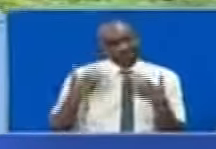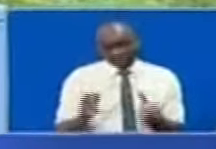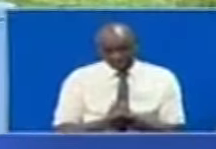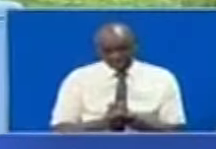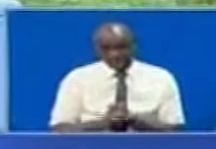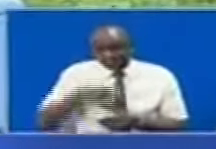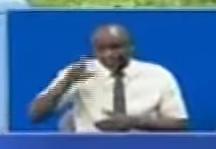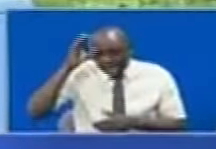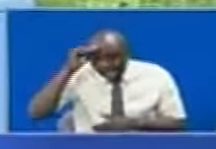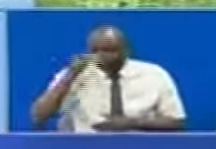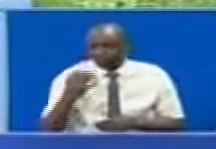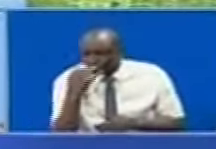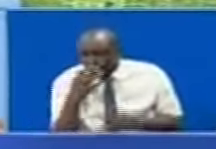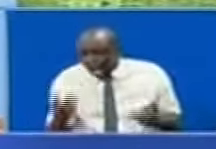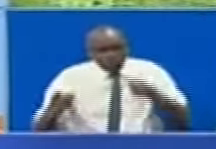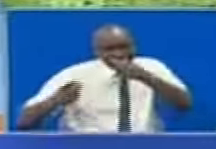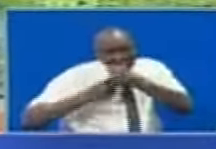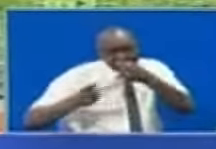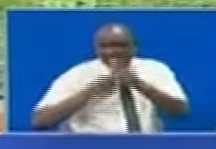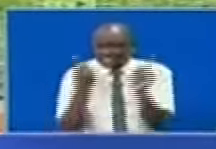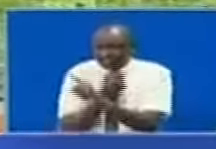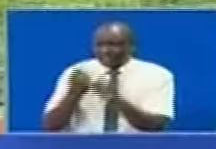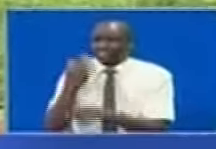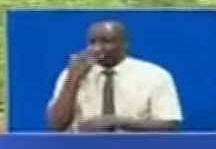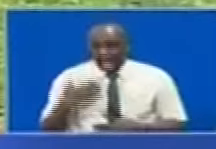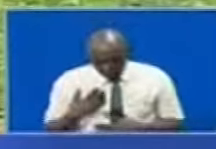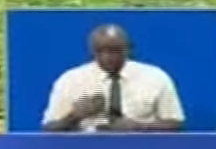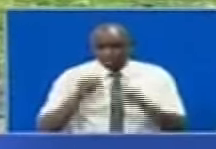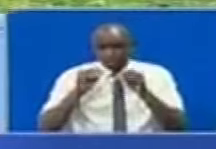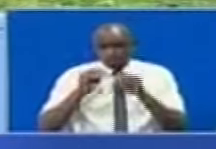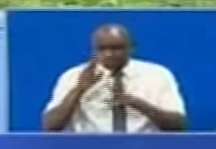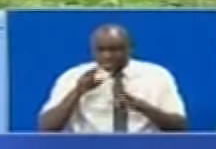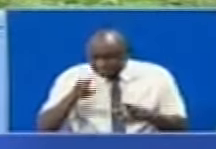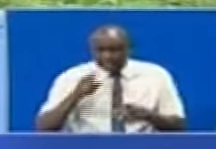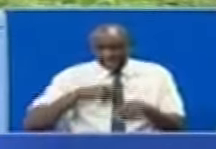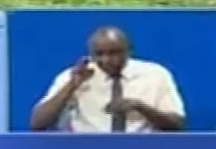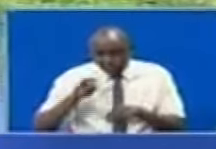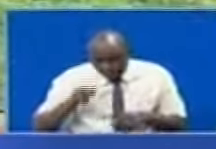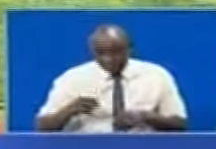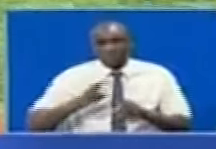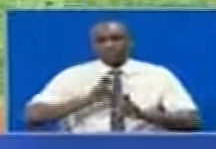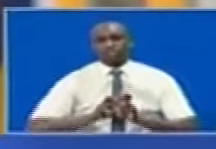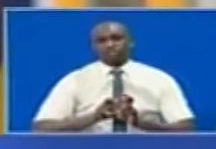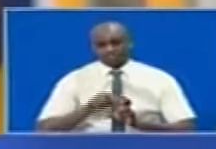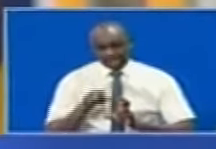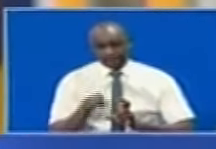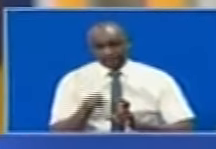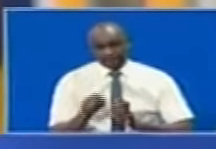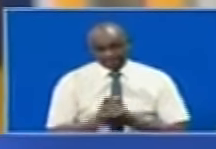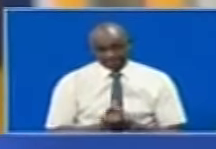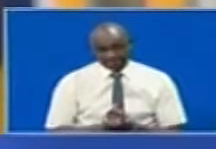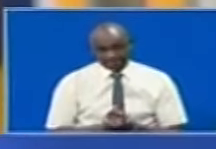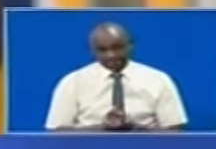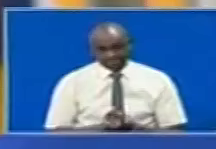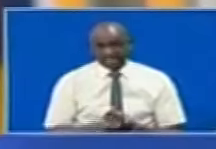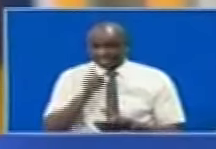He has learnt the scent of 6 explosives and has been taught to sit still when he sniffs out any of them. The importance of this is